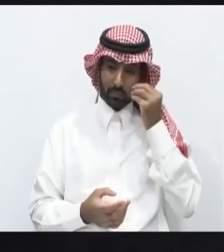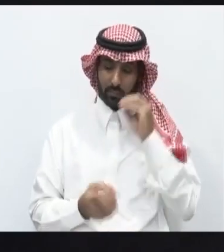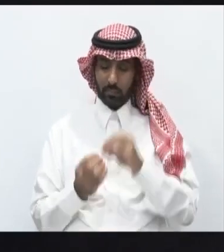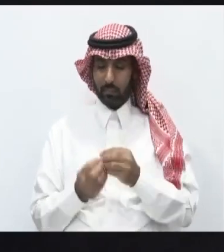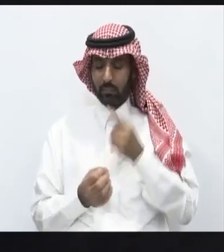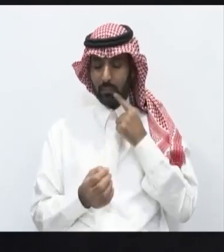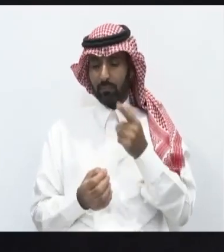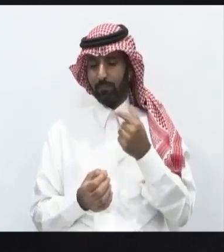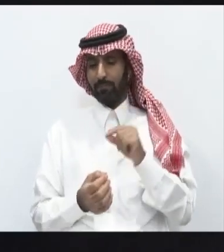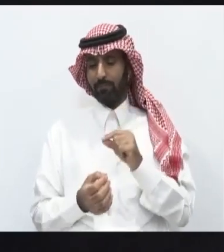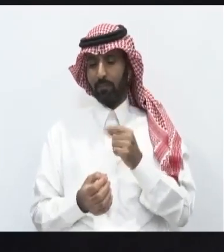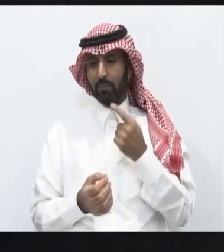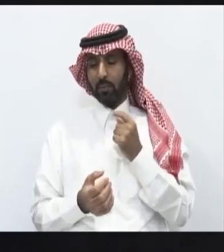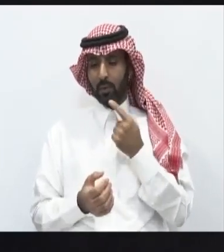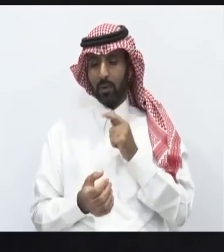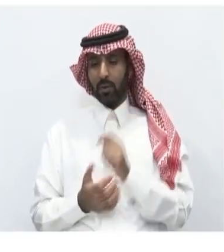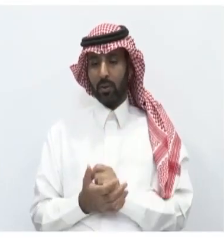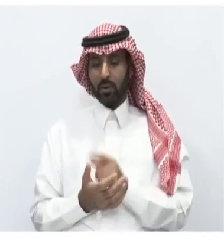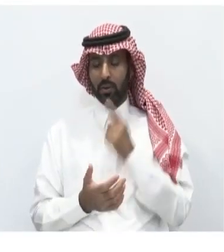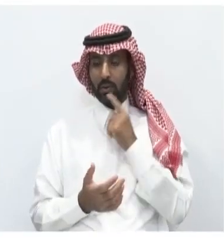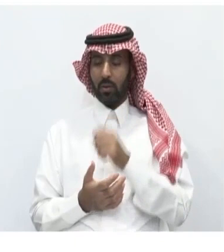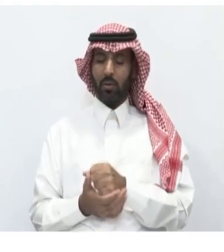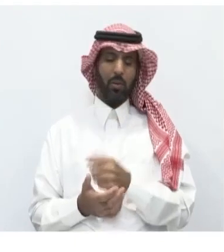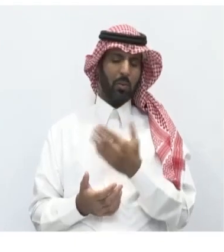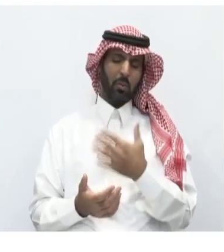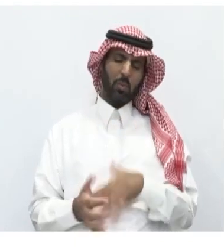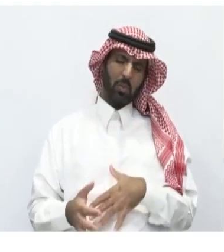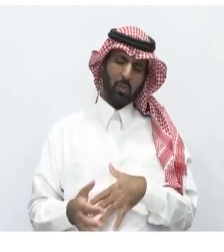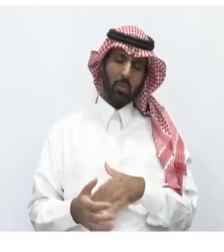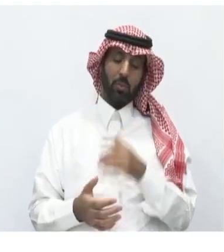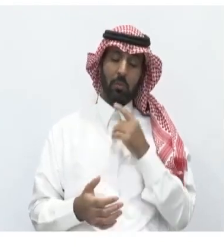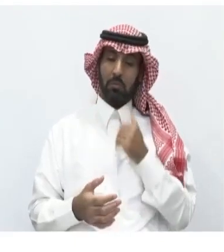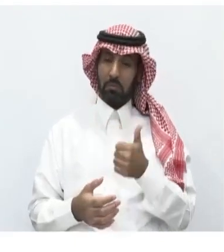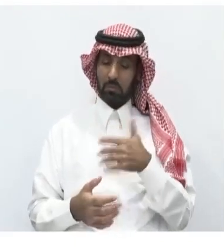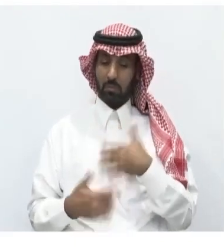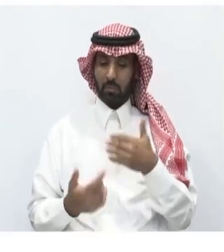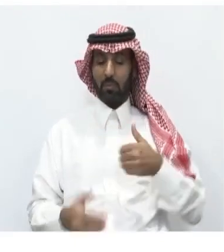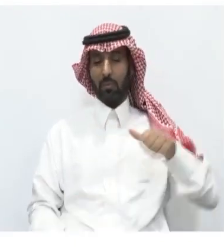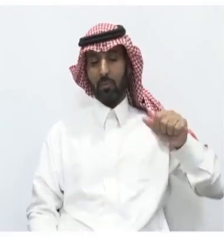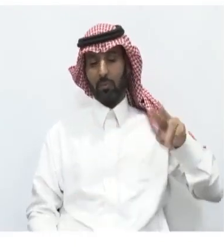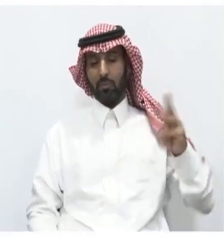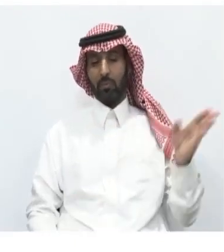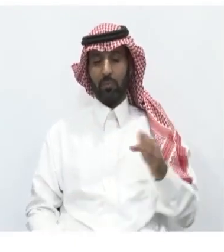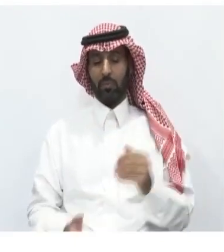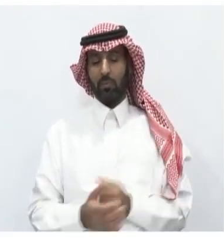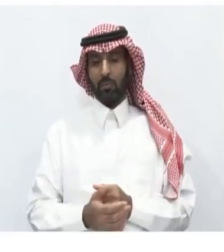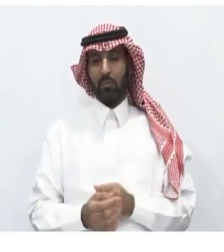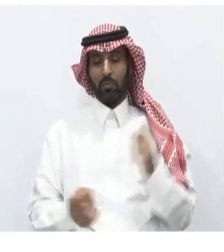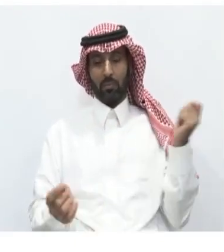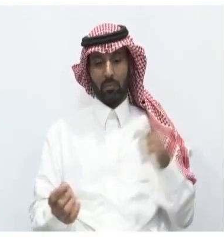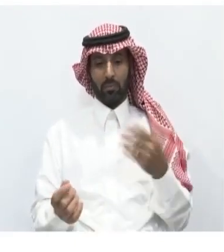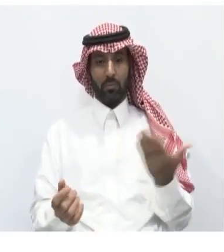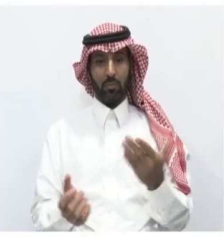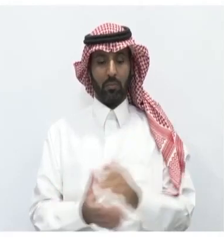I don't get it. I don't understand. Drag means disappointment. Awesome means terrific. So let's jump to